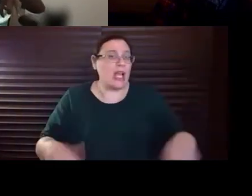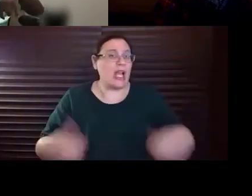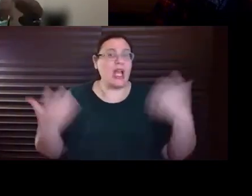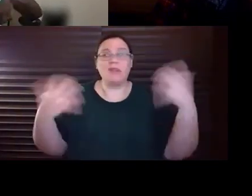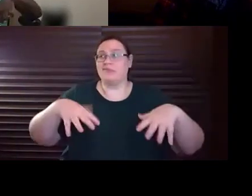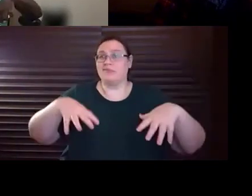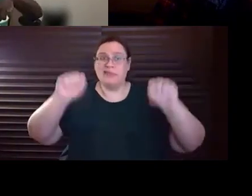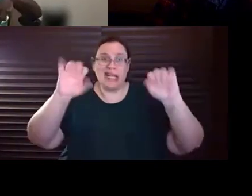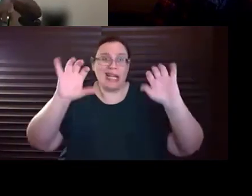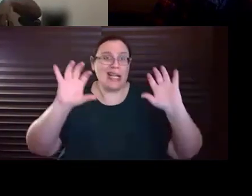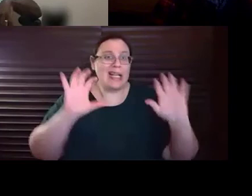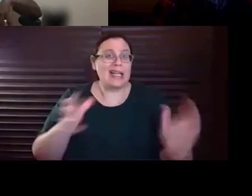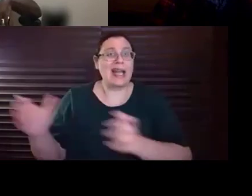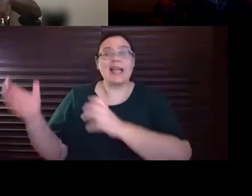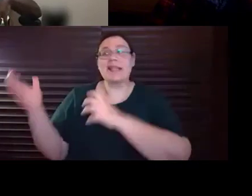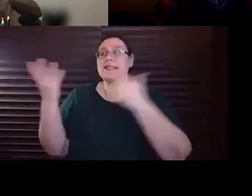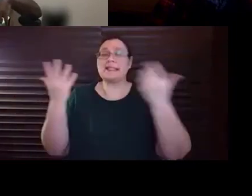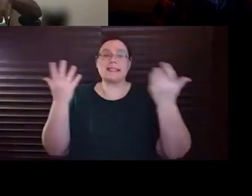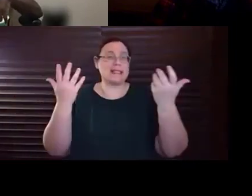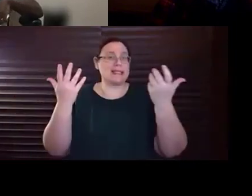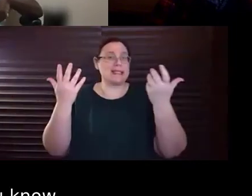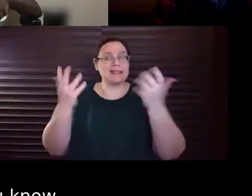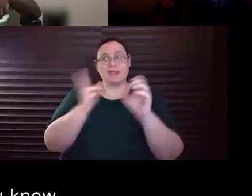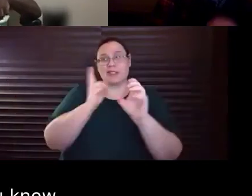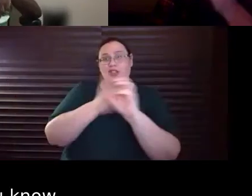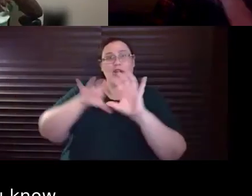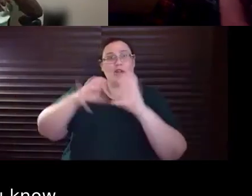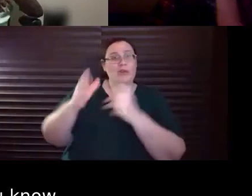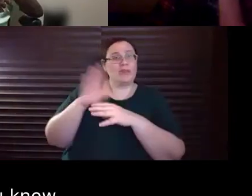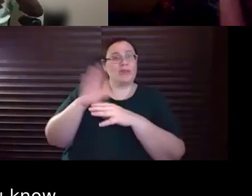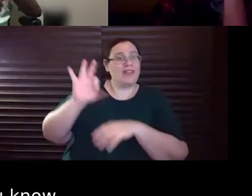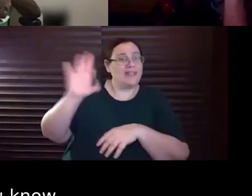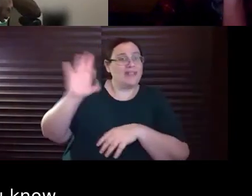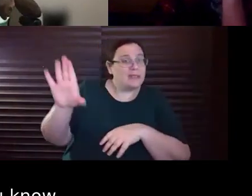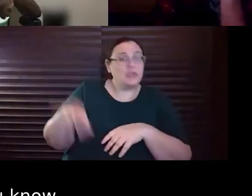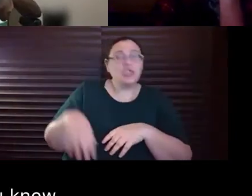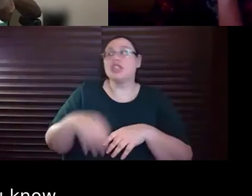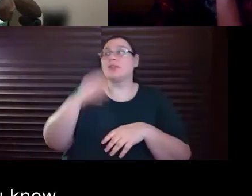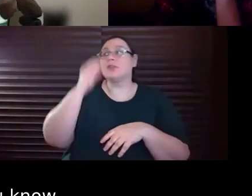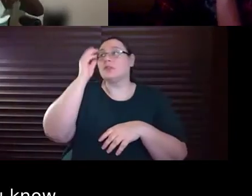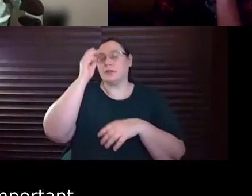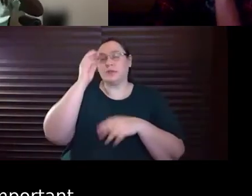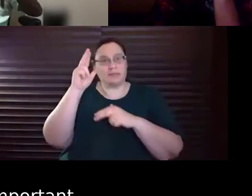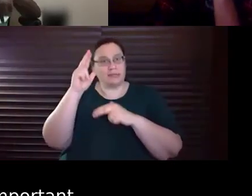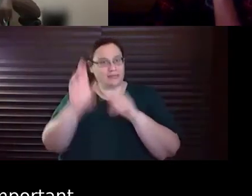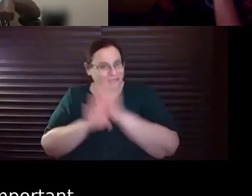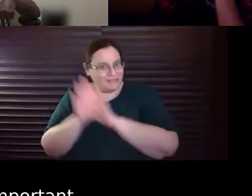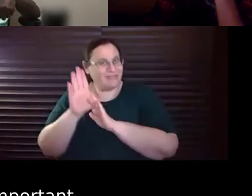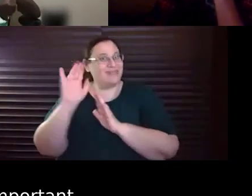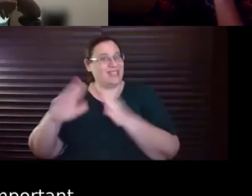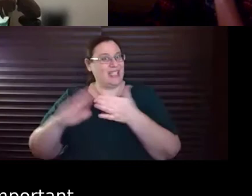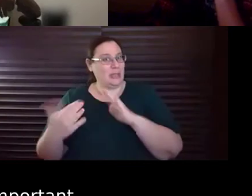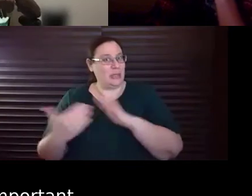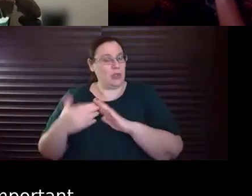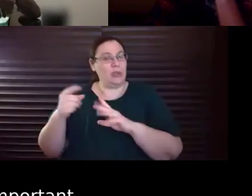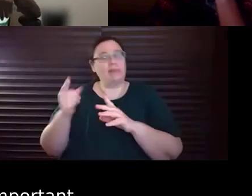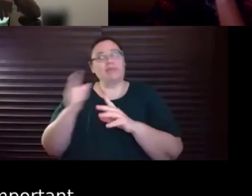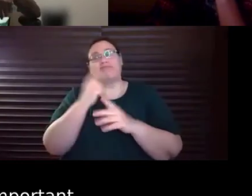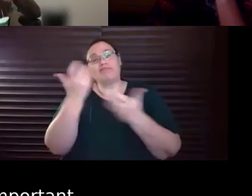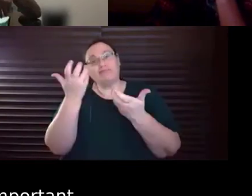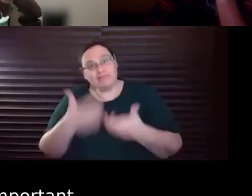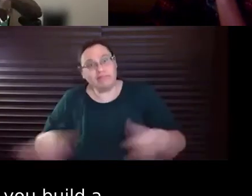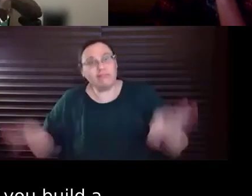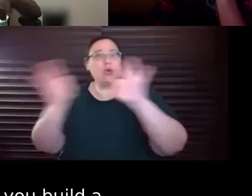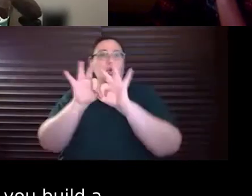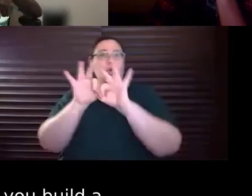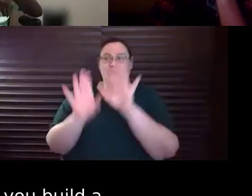classes, join Facebook groups, build a community. It's very important to build a